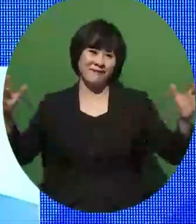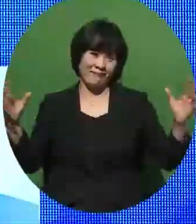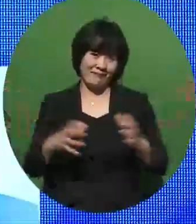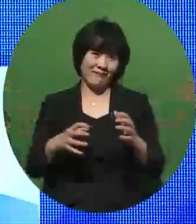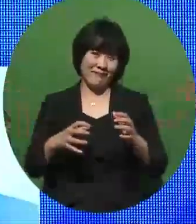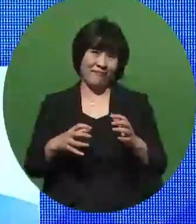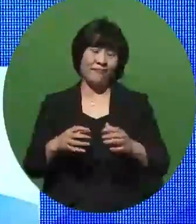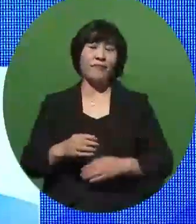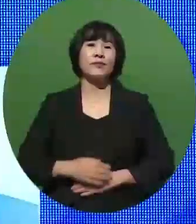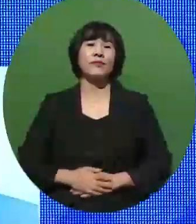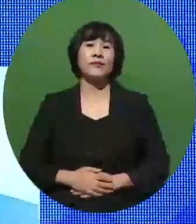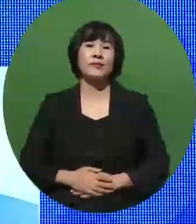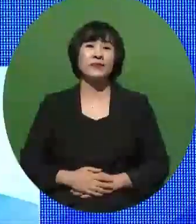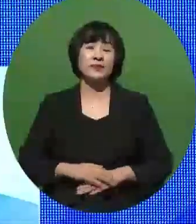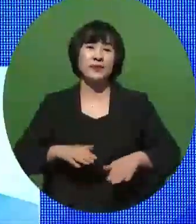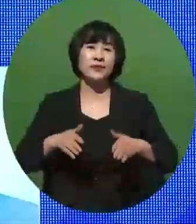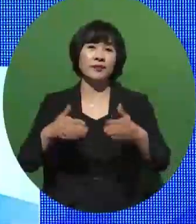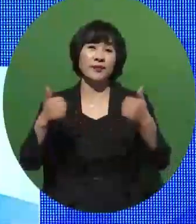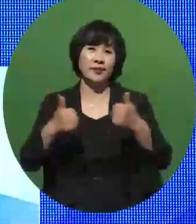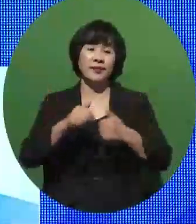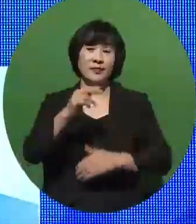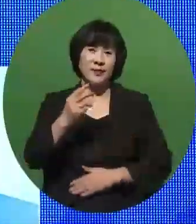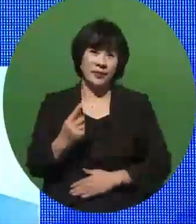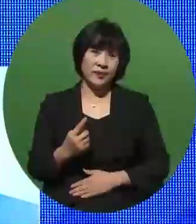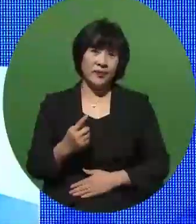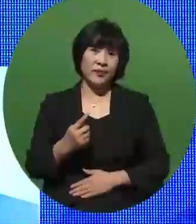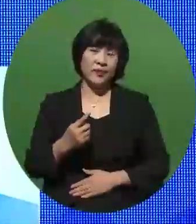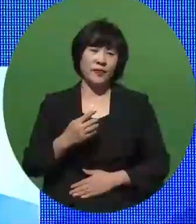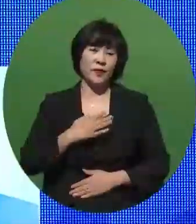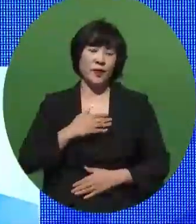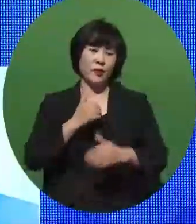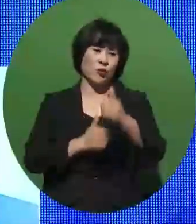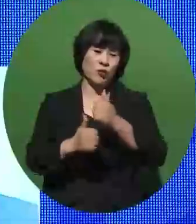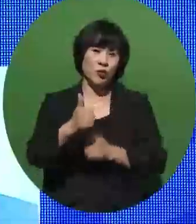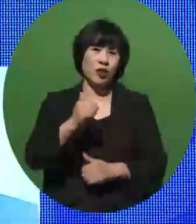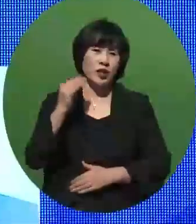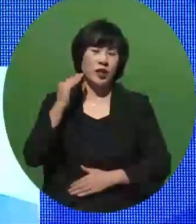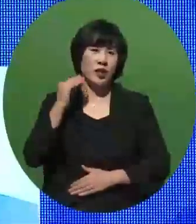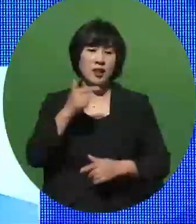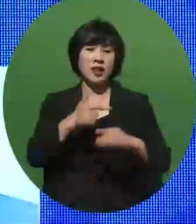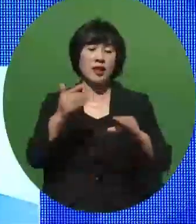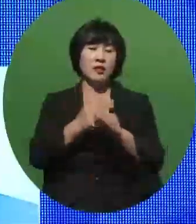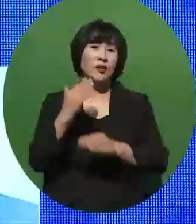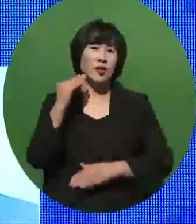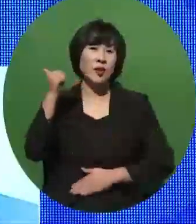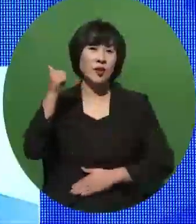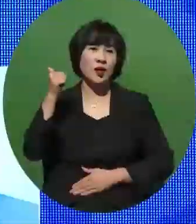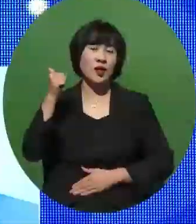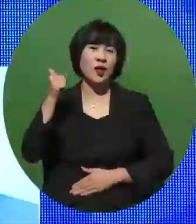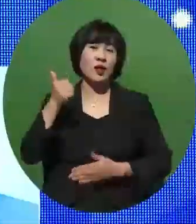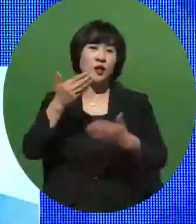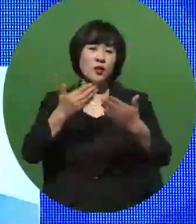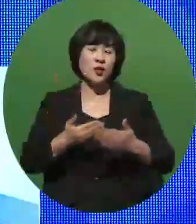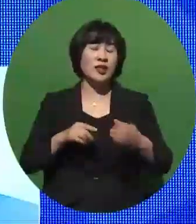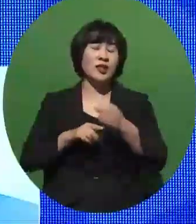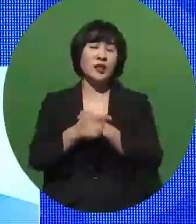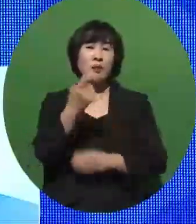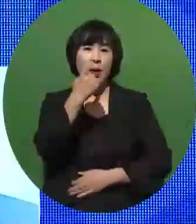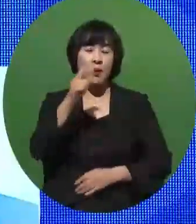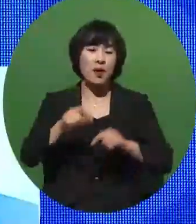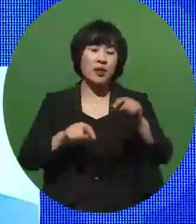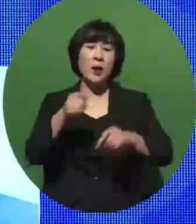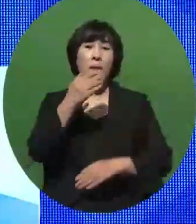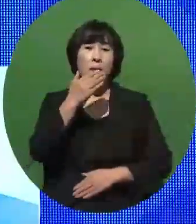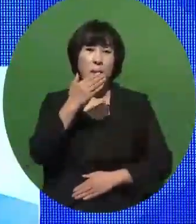strength to wisely overcome the difficulties of today. The Jeollanamdo Provincial Council will also do its best to pay attention